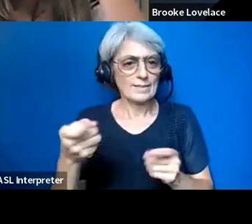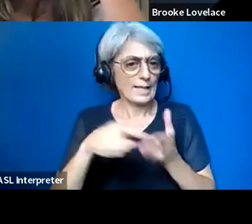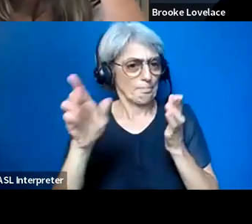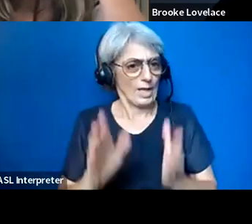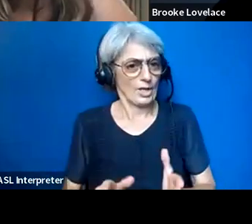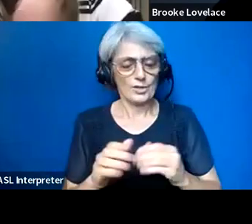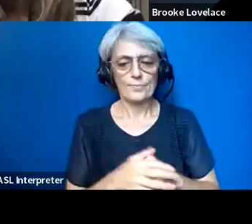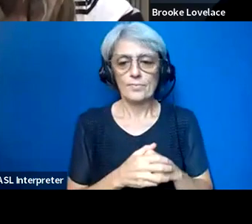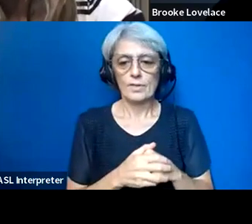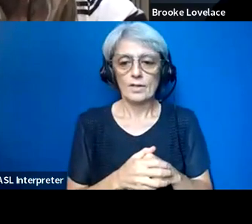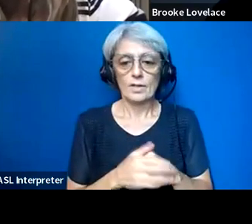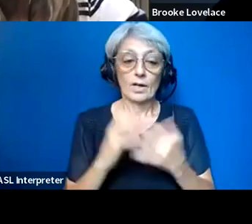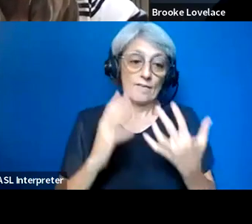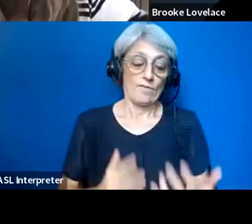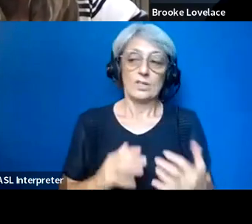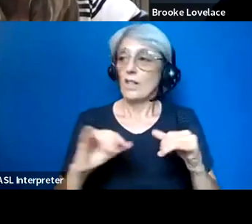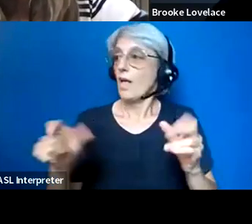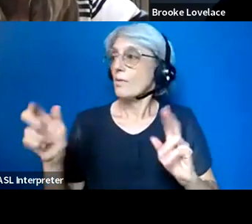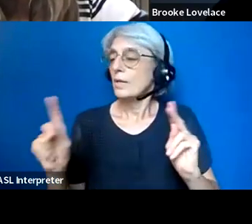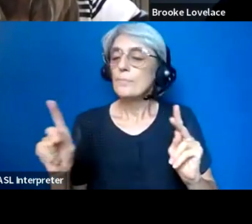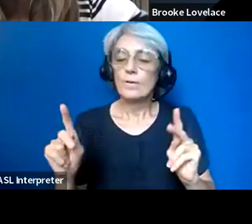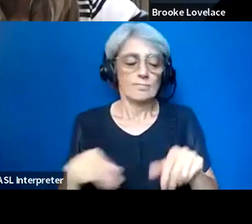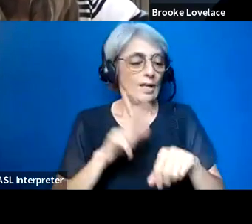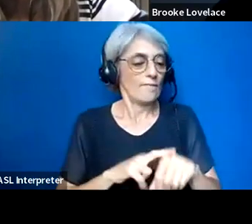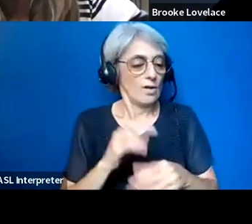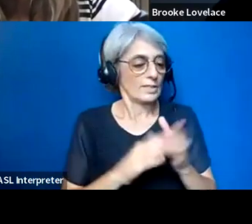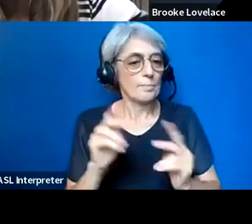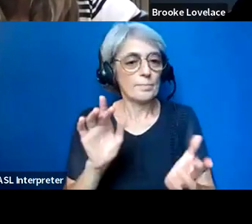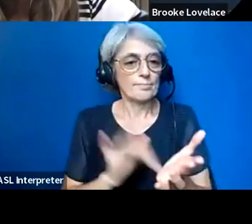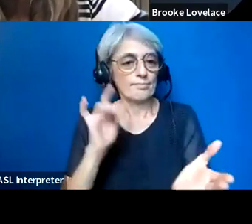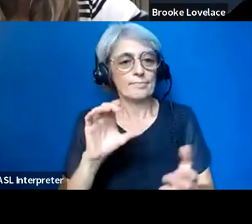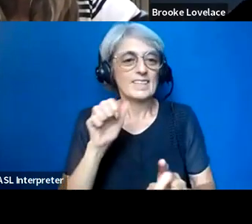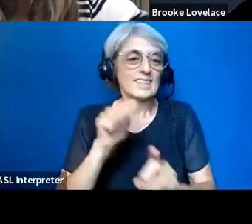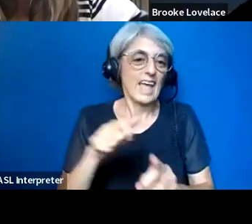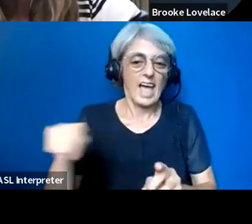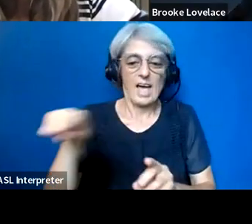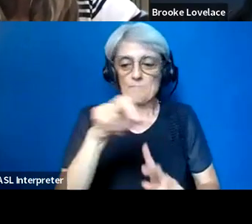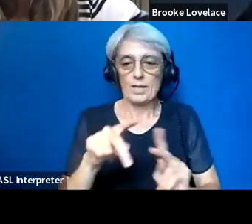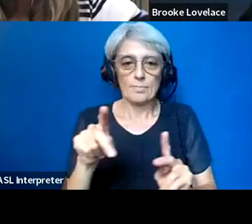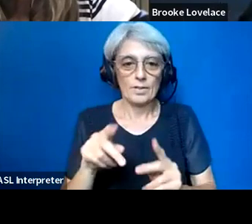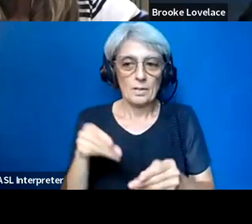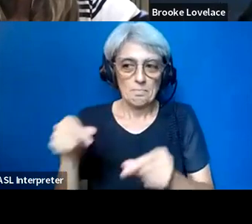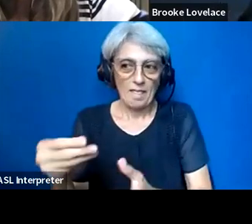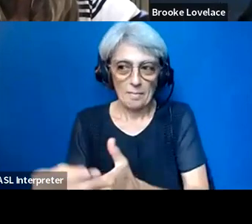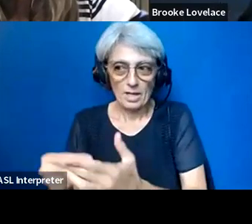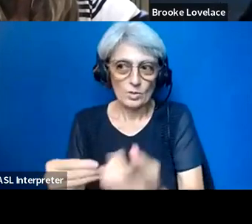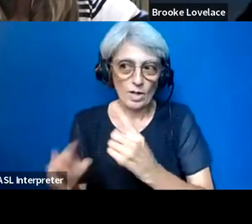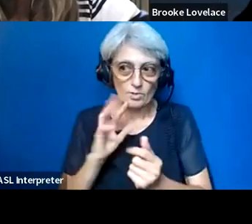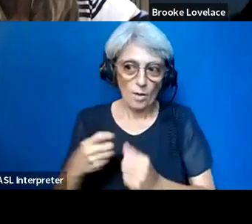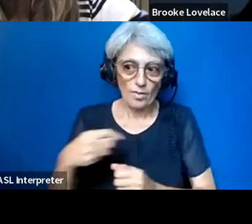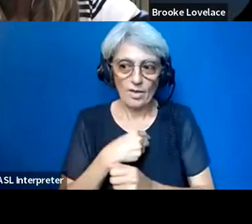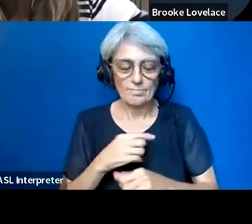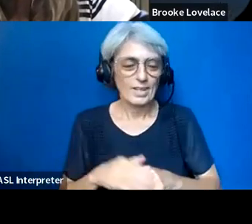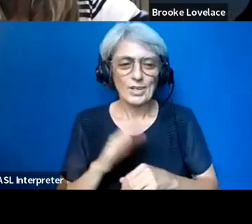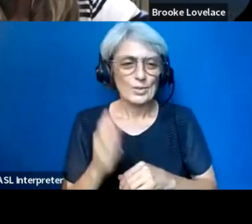we have, just like everyone else, we have instances of, people scam people into paying money to talk with us, and that's not something you ever have to do. You never